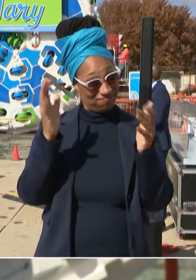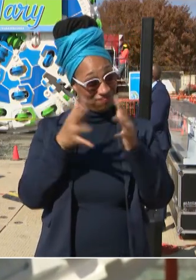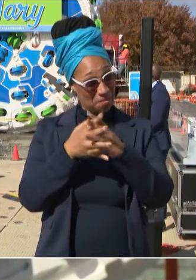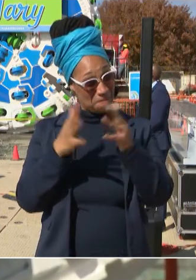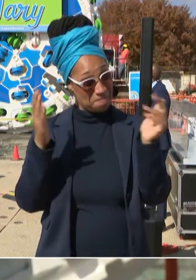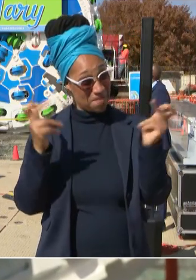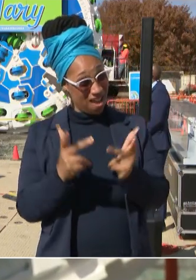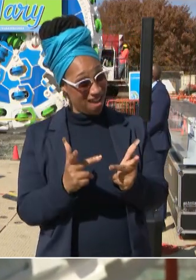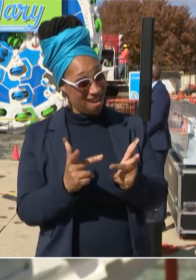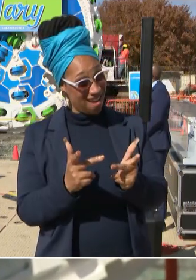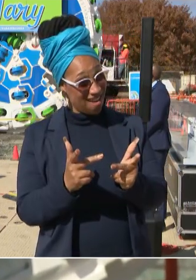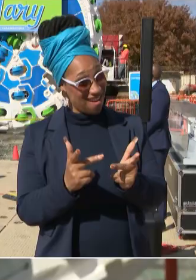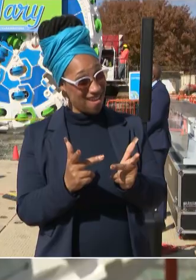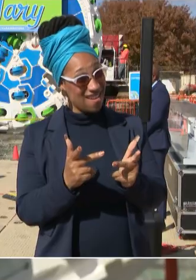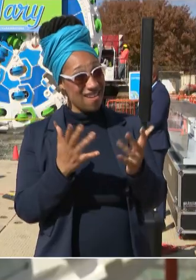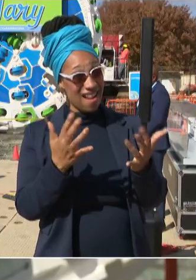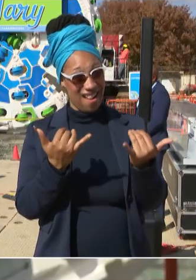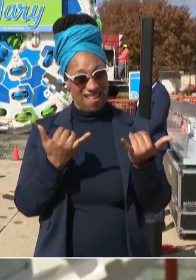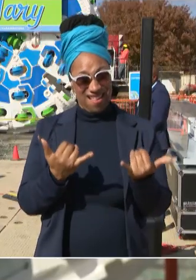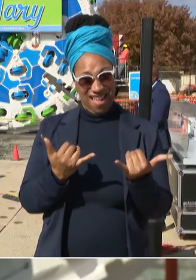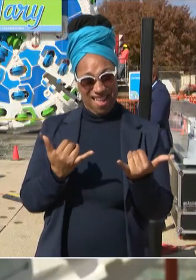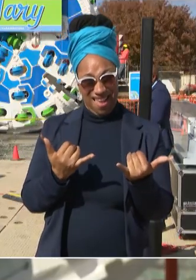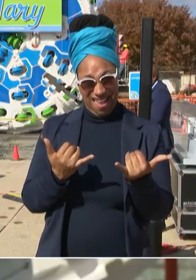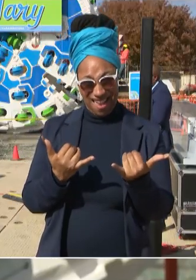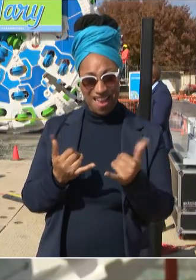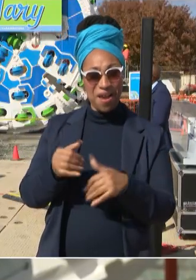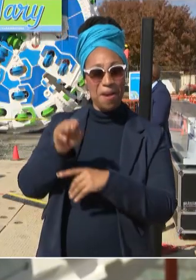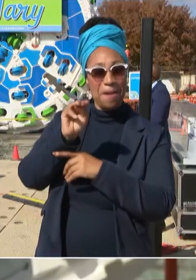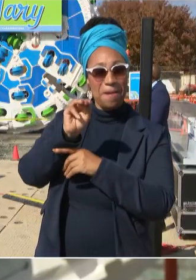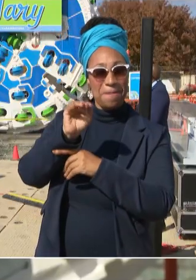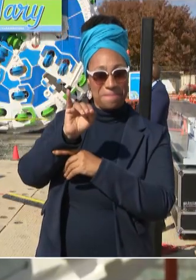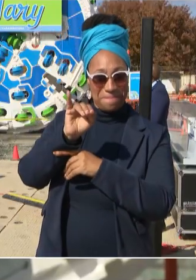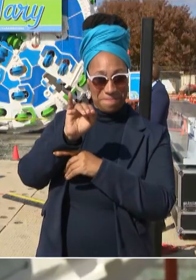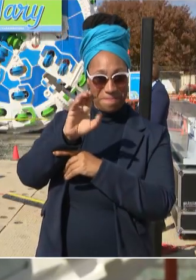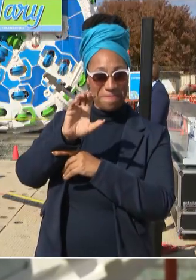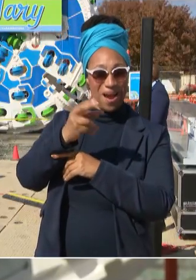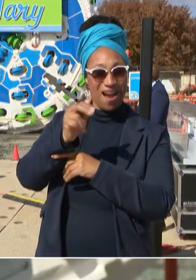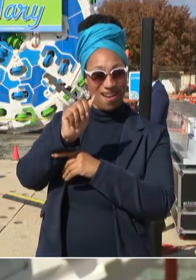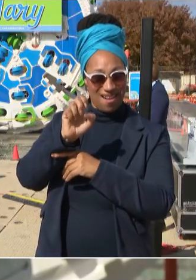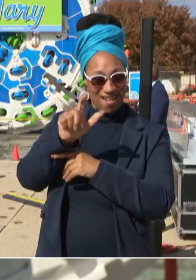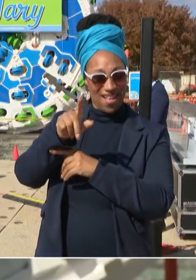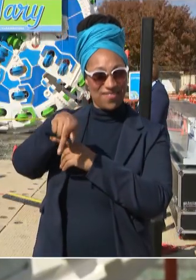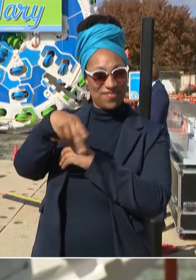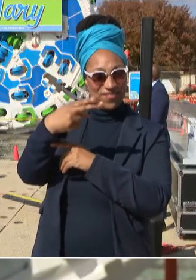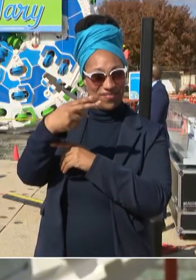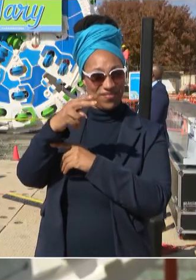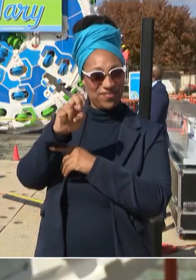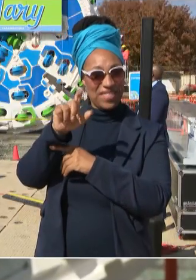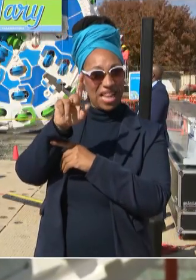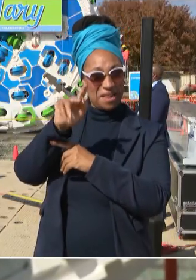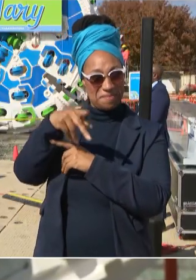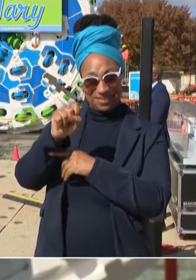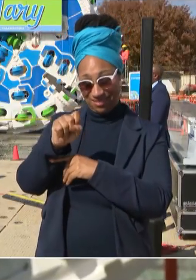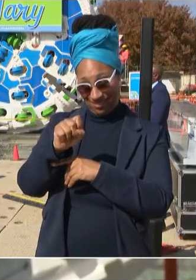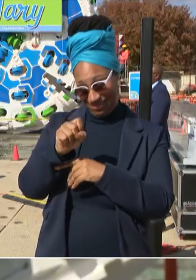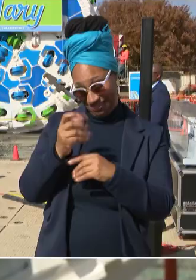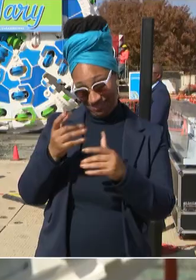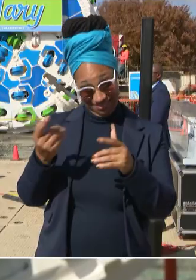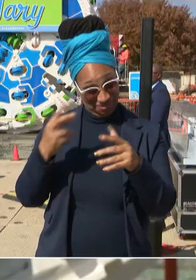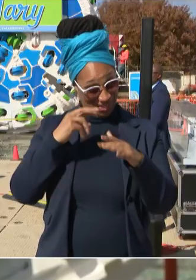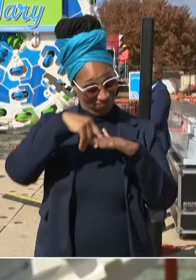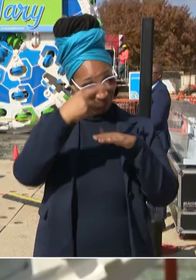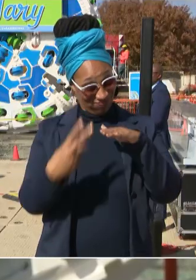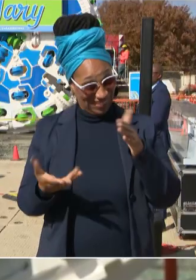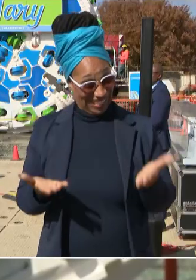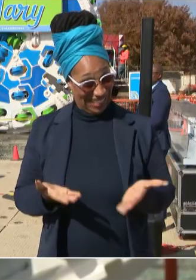Upon completion, the system will reduce overflow events by 93%, resulting in a dramatic improvement to water